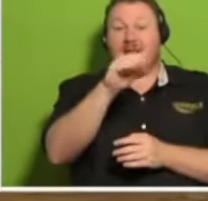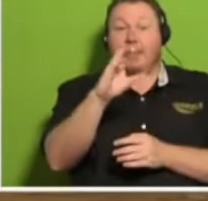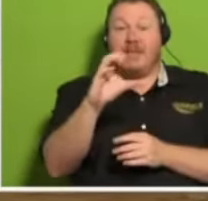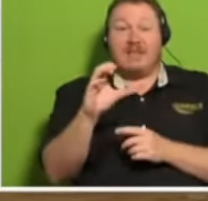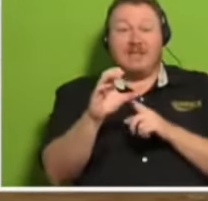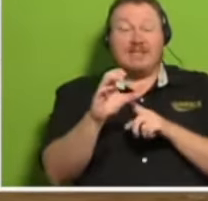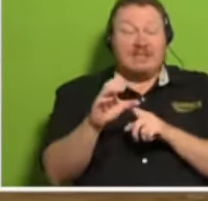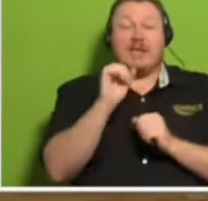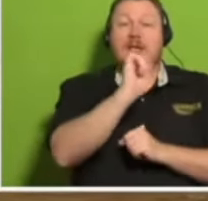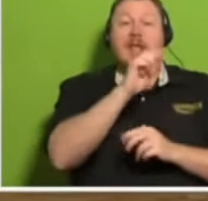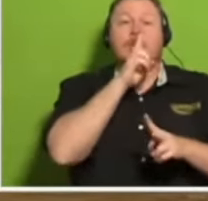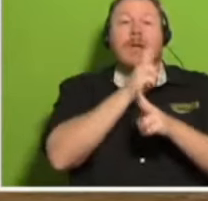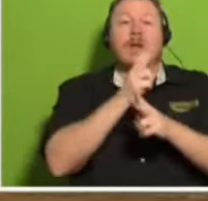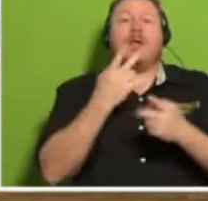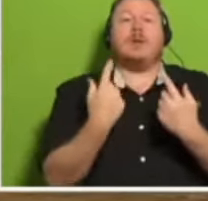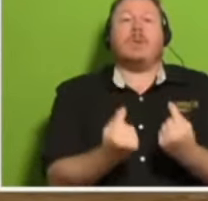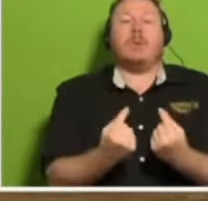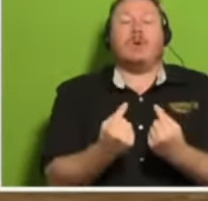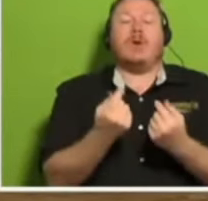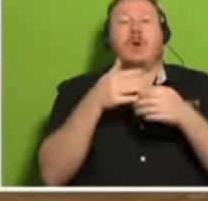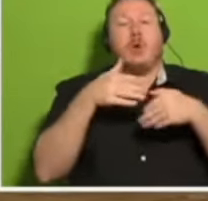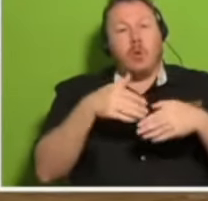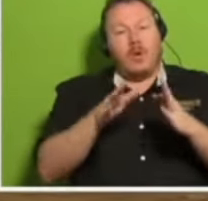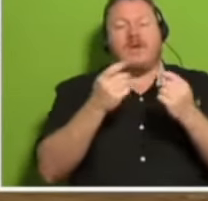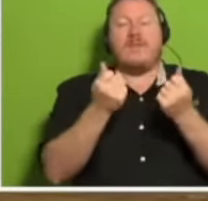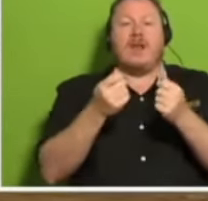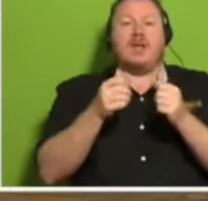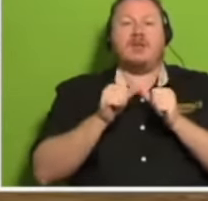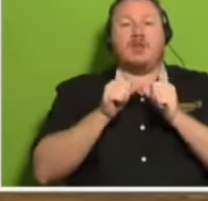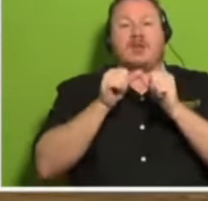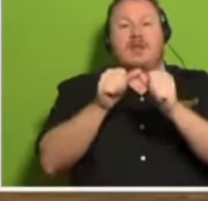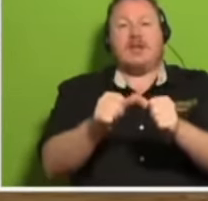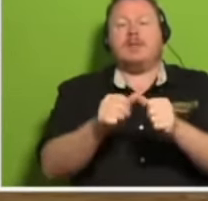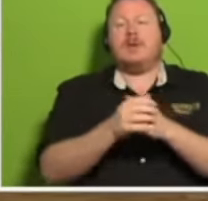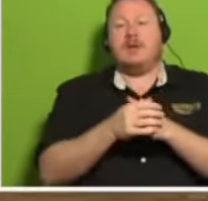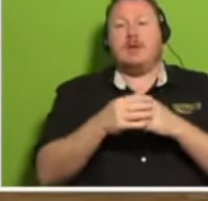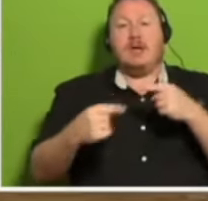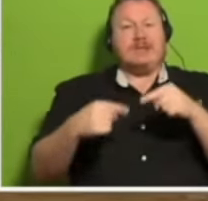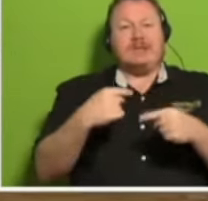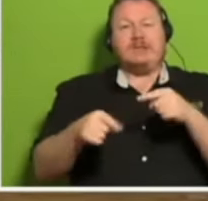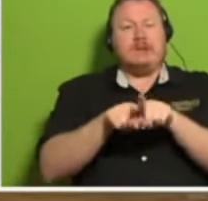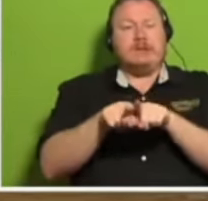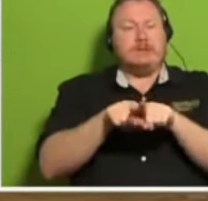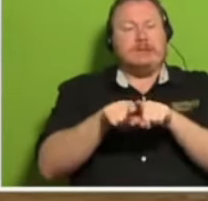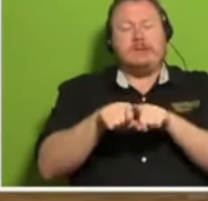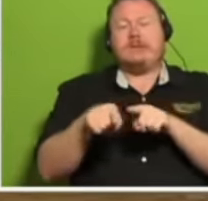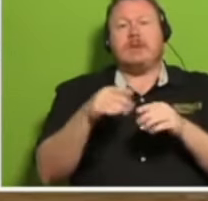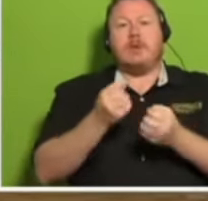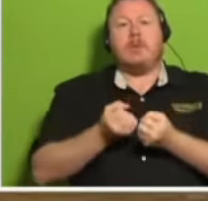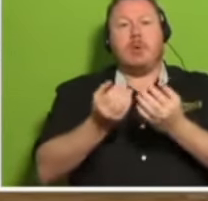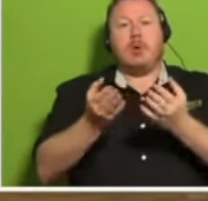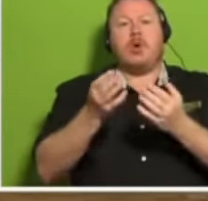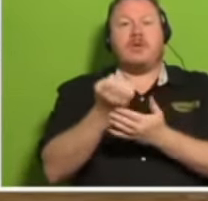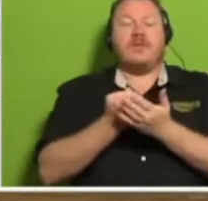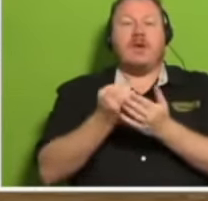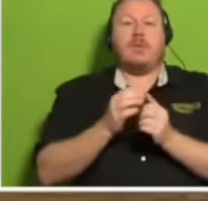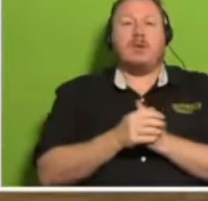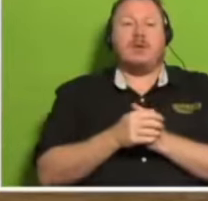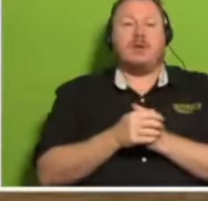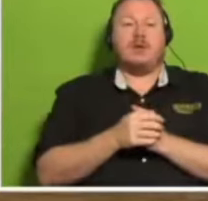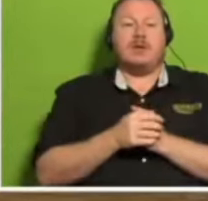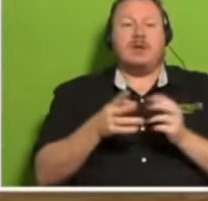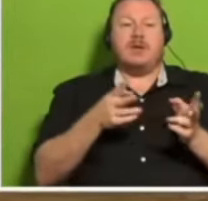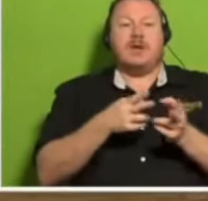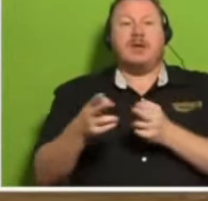its mandate in a manner that is financially sustainable in a highly competitive broadcasting environment while guarding its